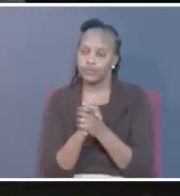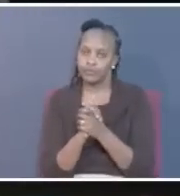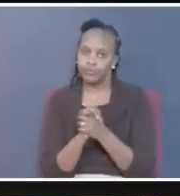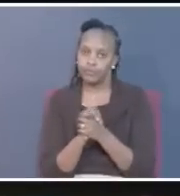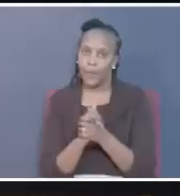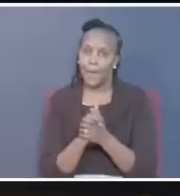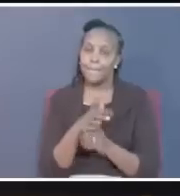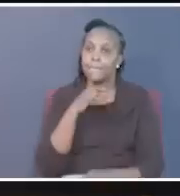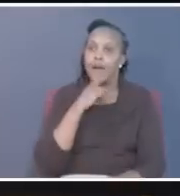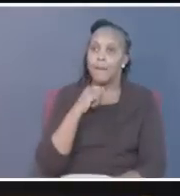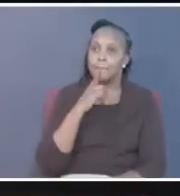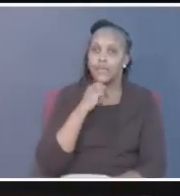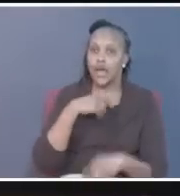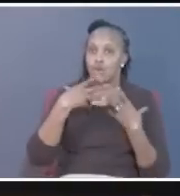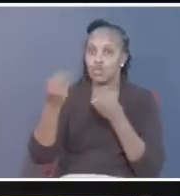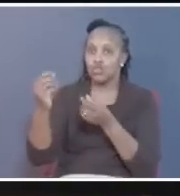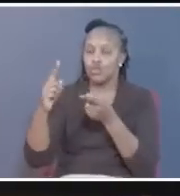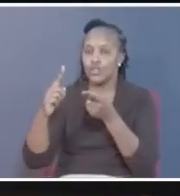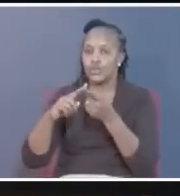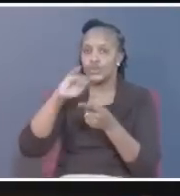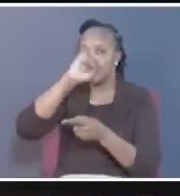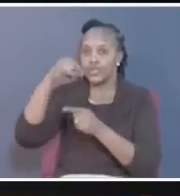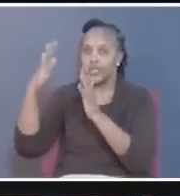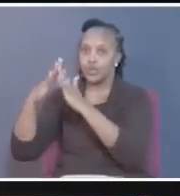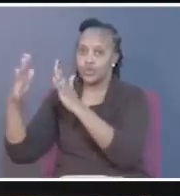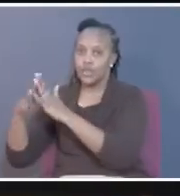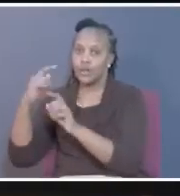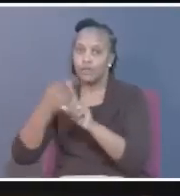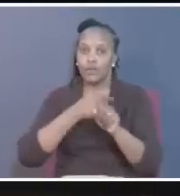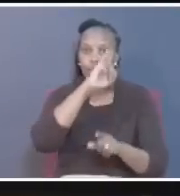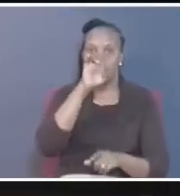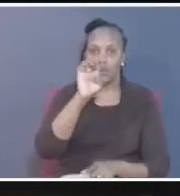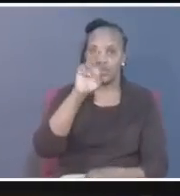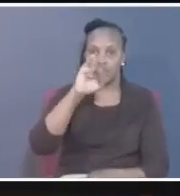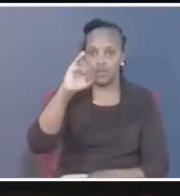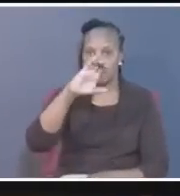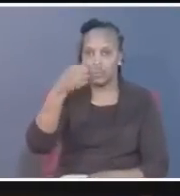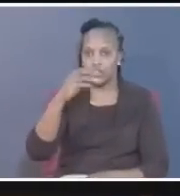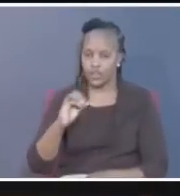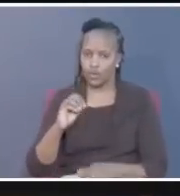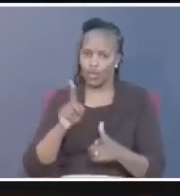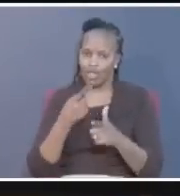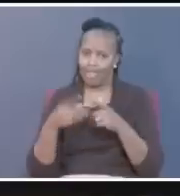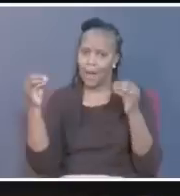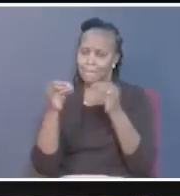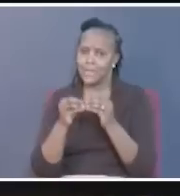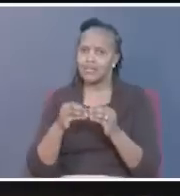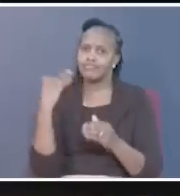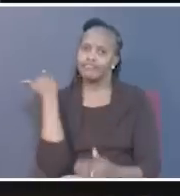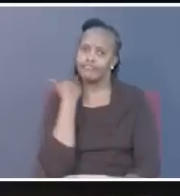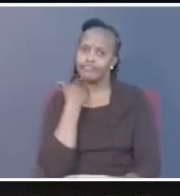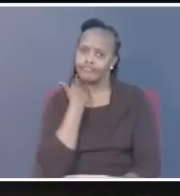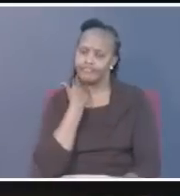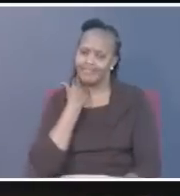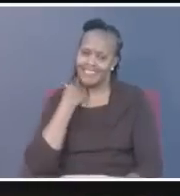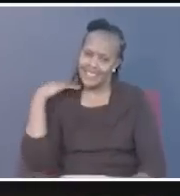man was going down to Jerusalem from Jericho and fell among robbers. And they stripped him and beat him